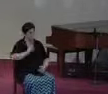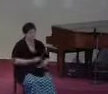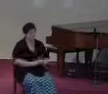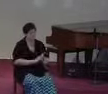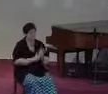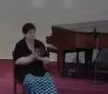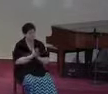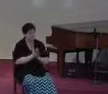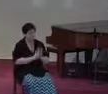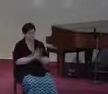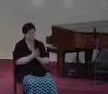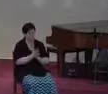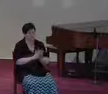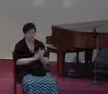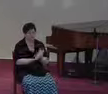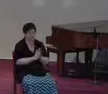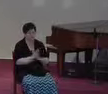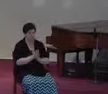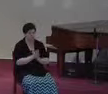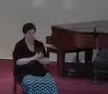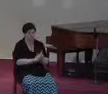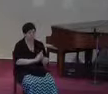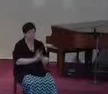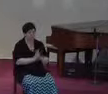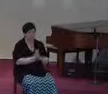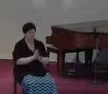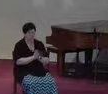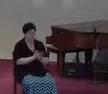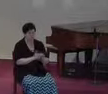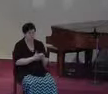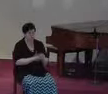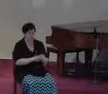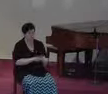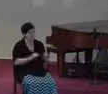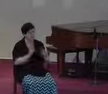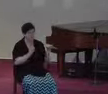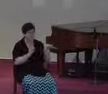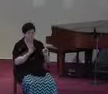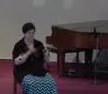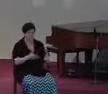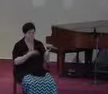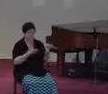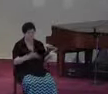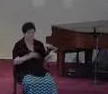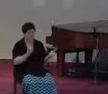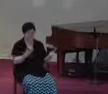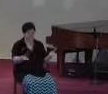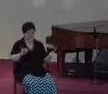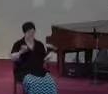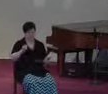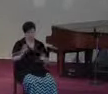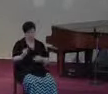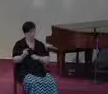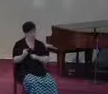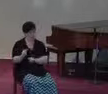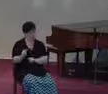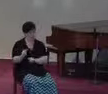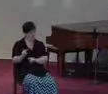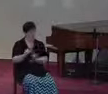There's nothing whatsoever to suggest that John was Jesus' biological brother,